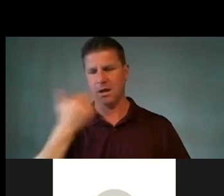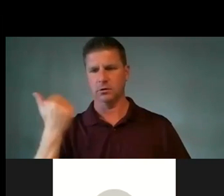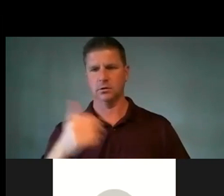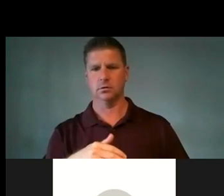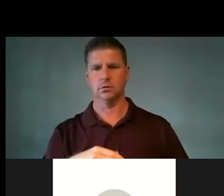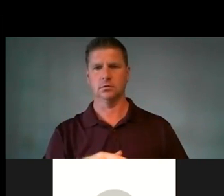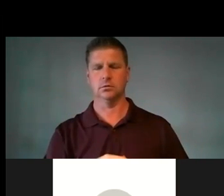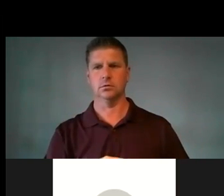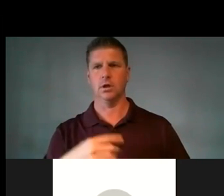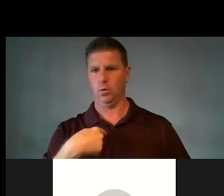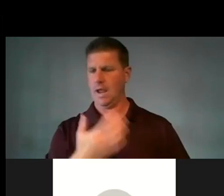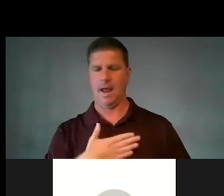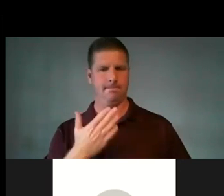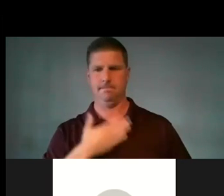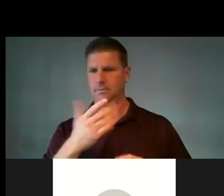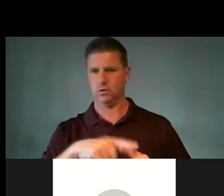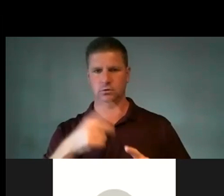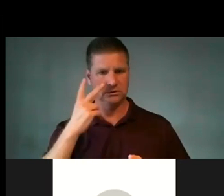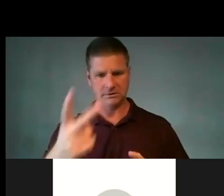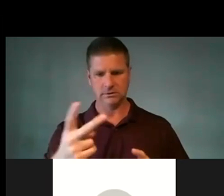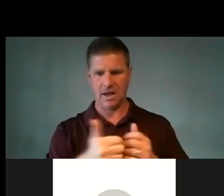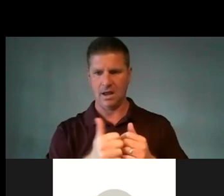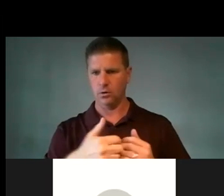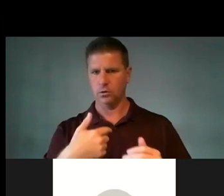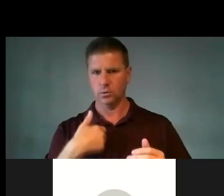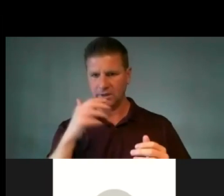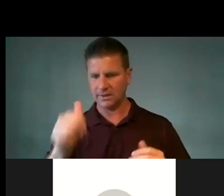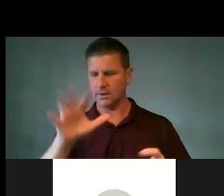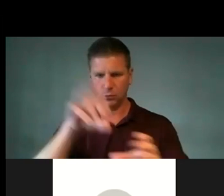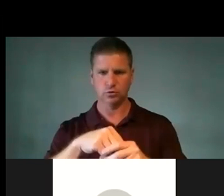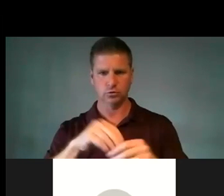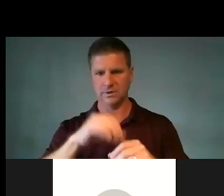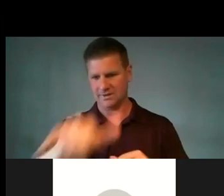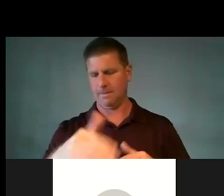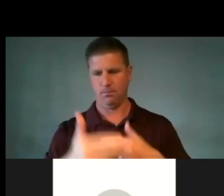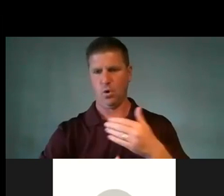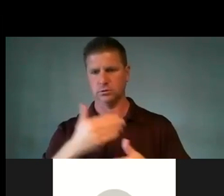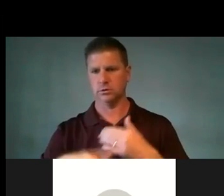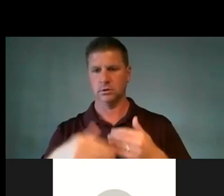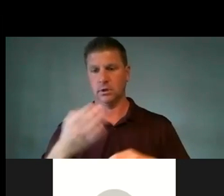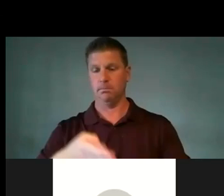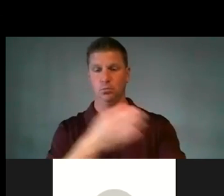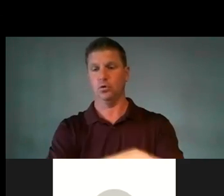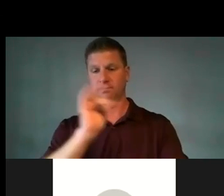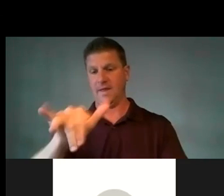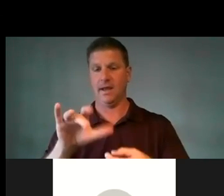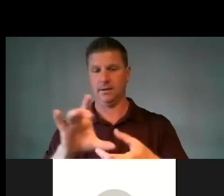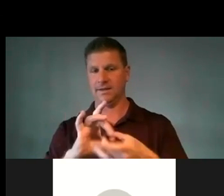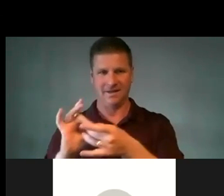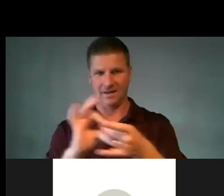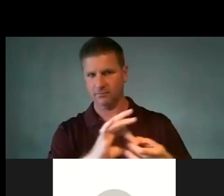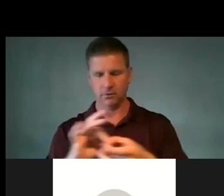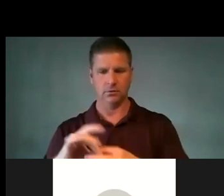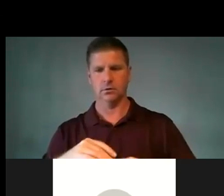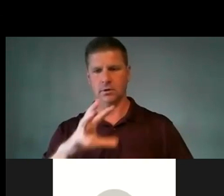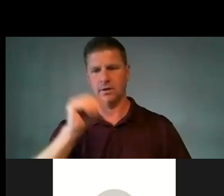adjacent development. We'd be happy to see how we can participate in that process and improve that connectivity, as well as take on